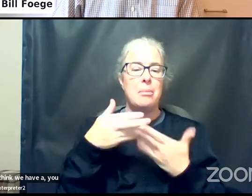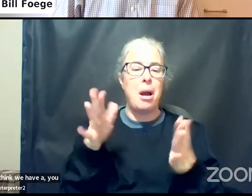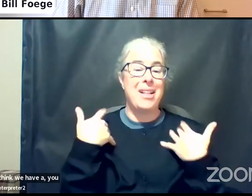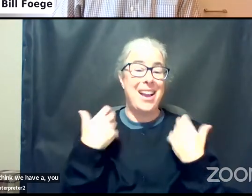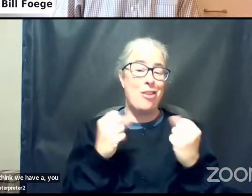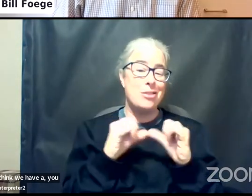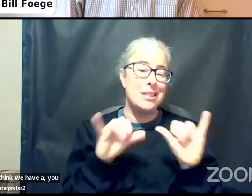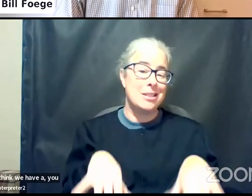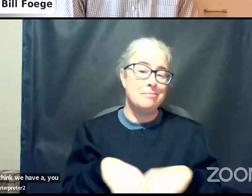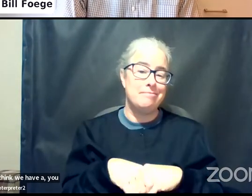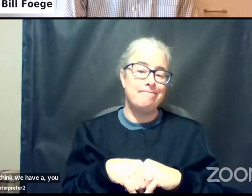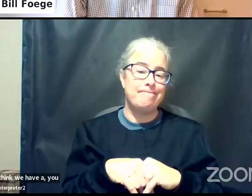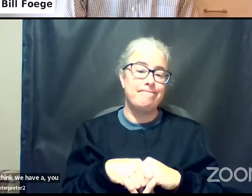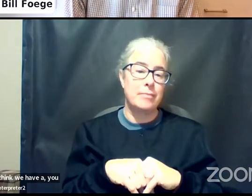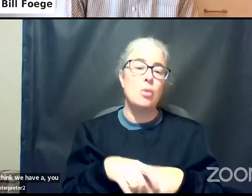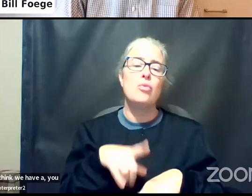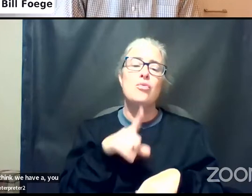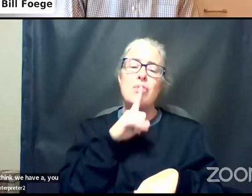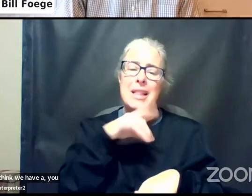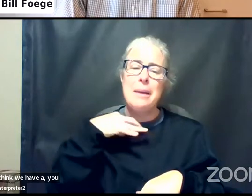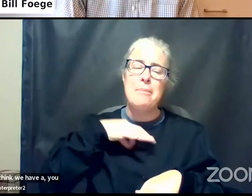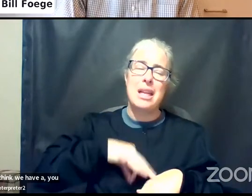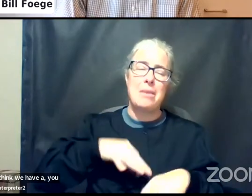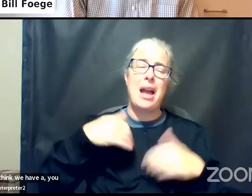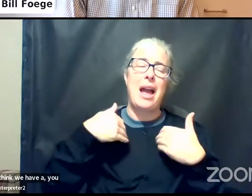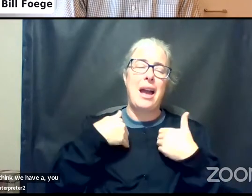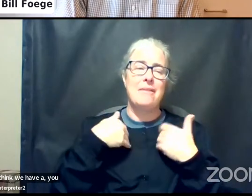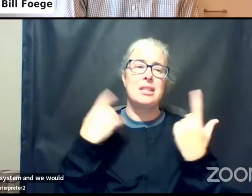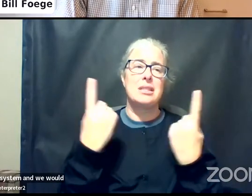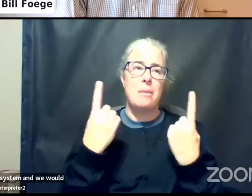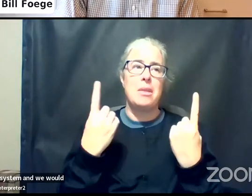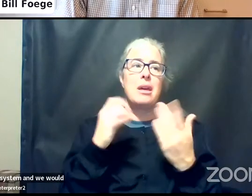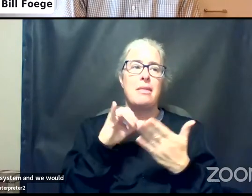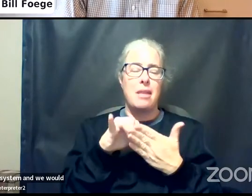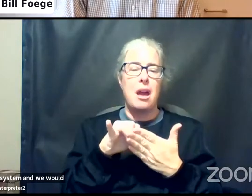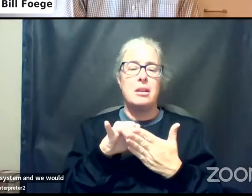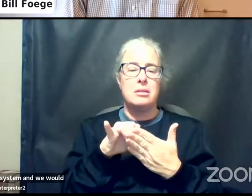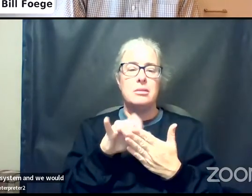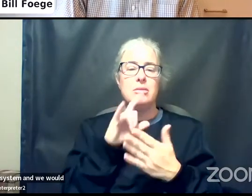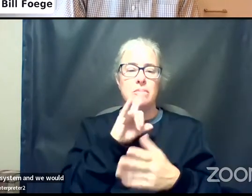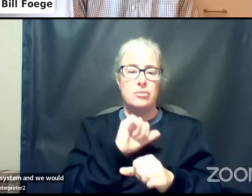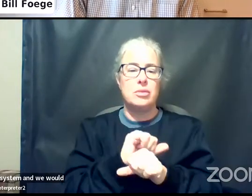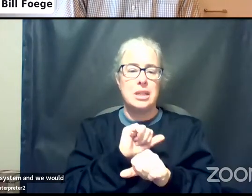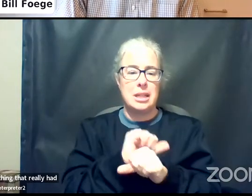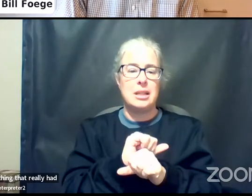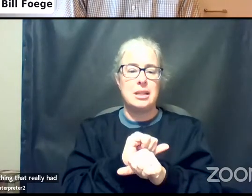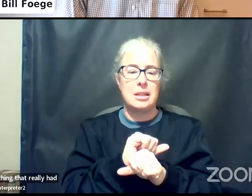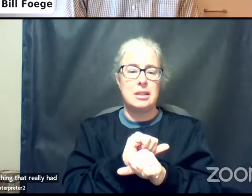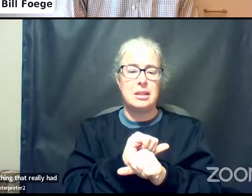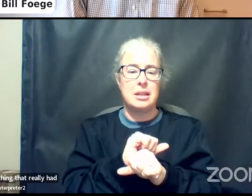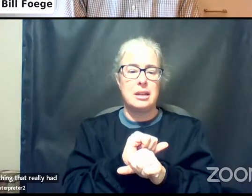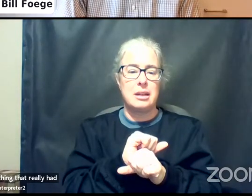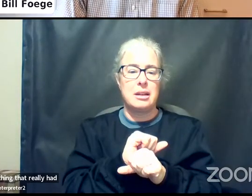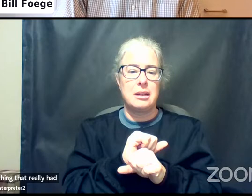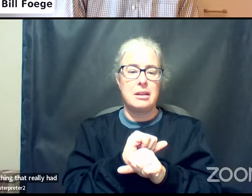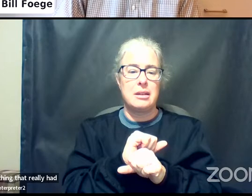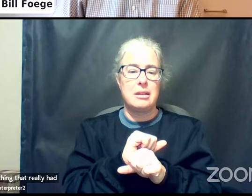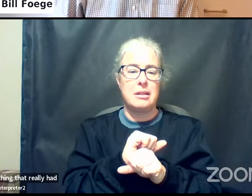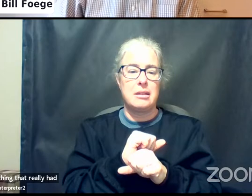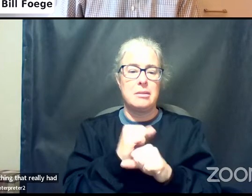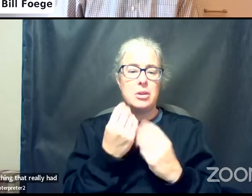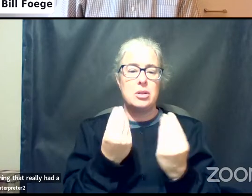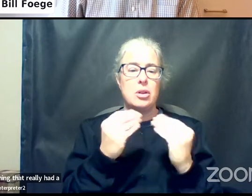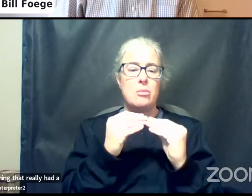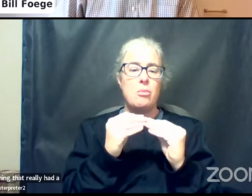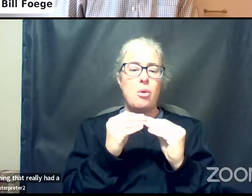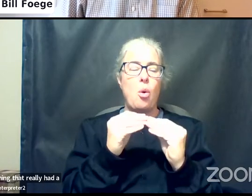health system and we would really benefit by having something that really had a much more of